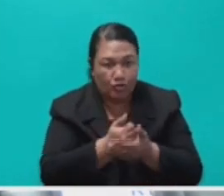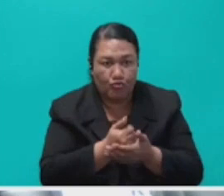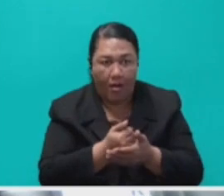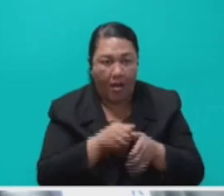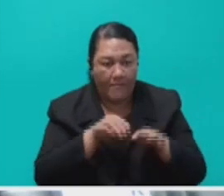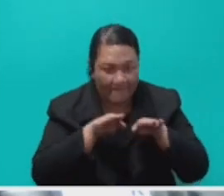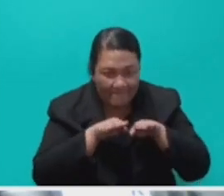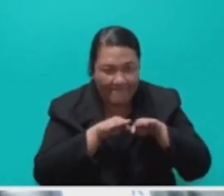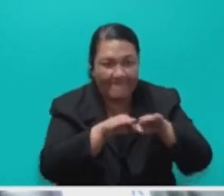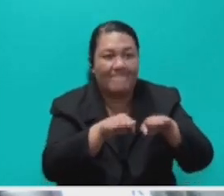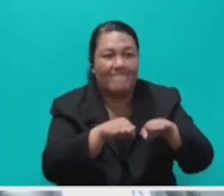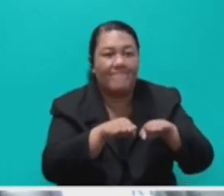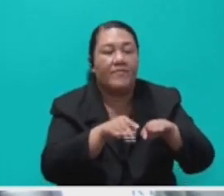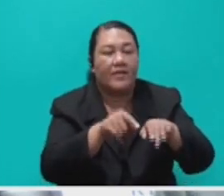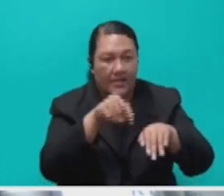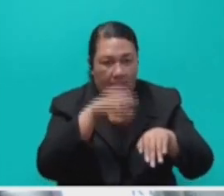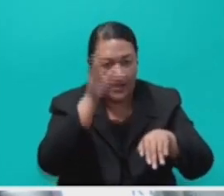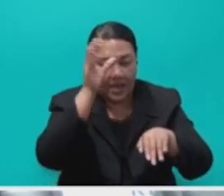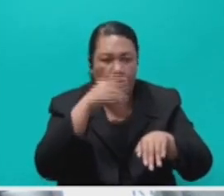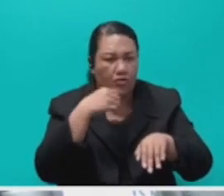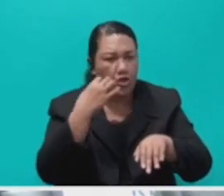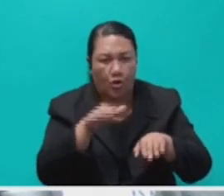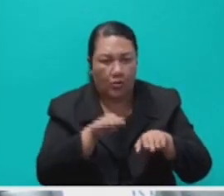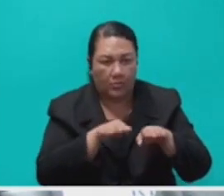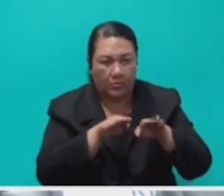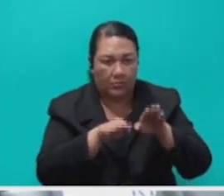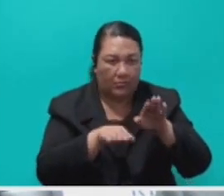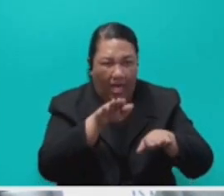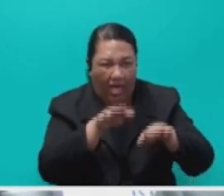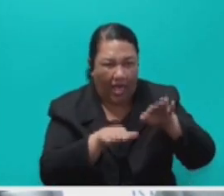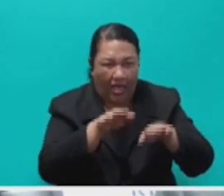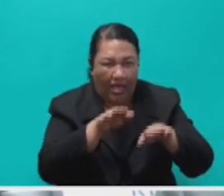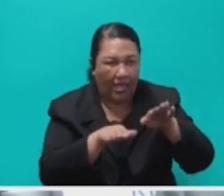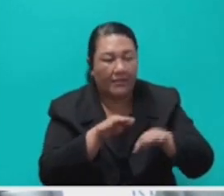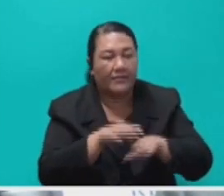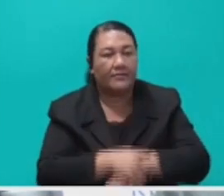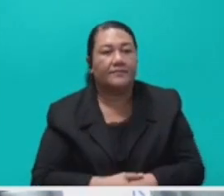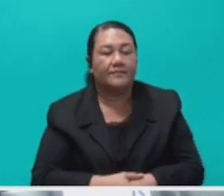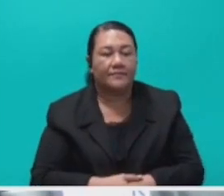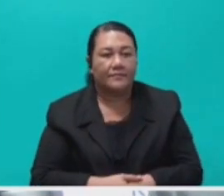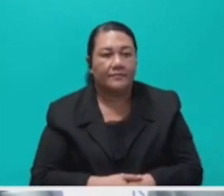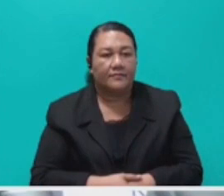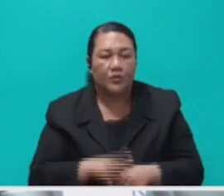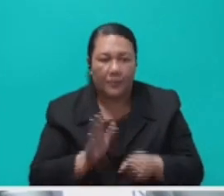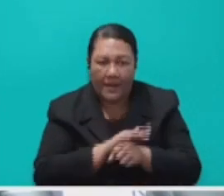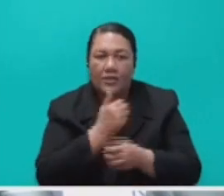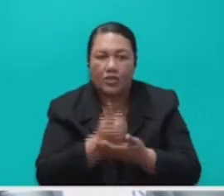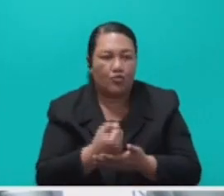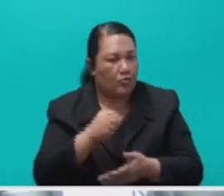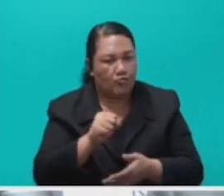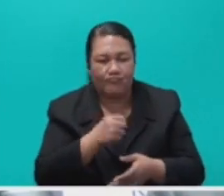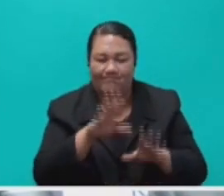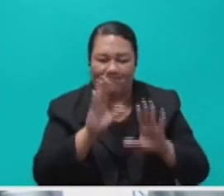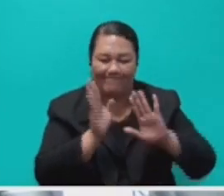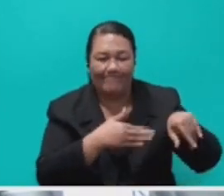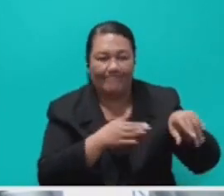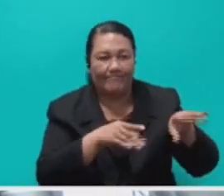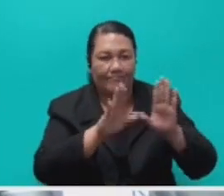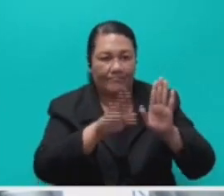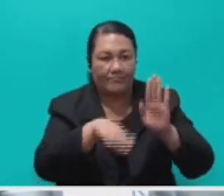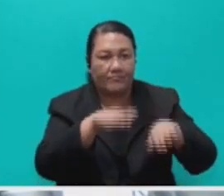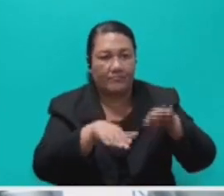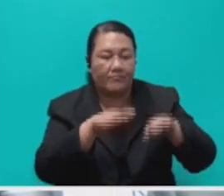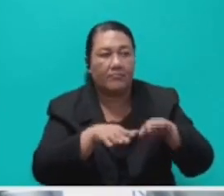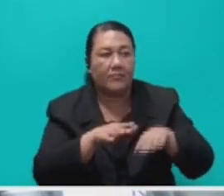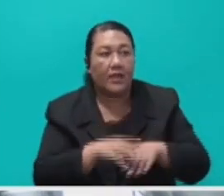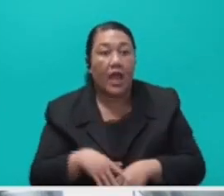should be focusing on, Mr. Speaker, sir. Mr. Speaker, sir, Truth and Reconciliation Commission often rely on voluntary